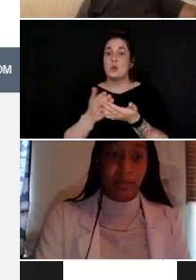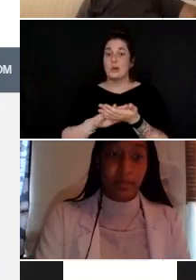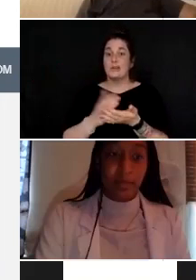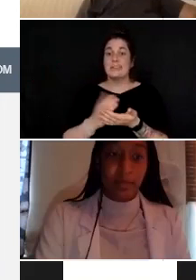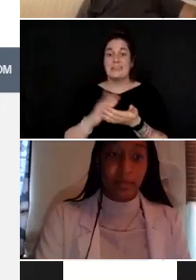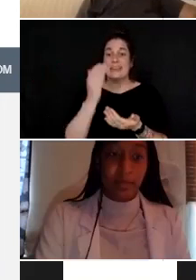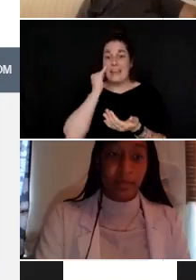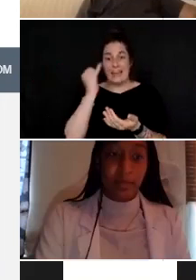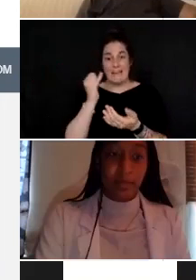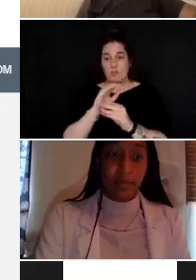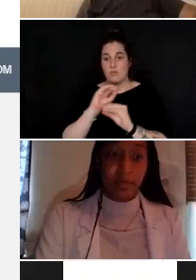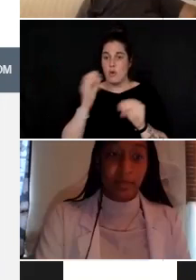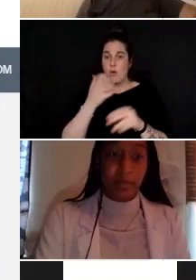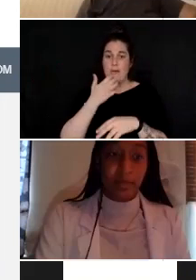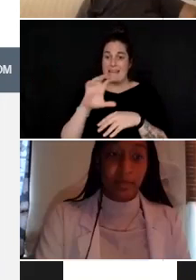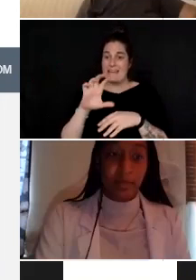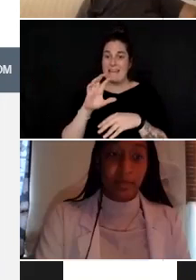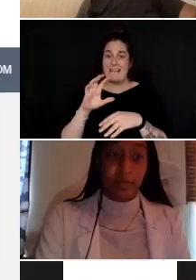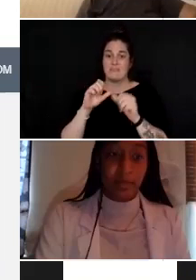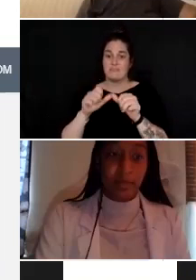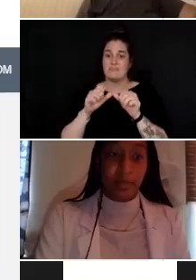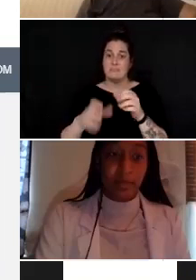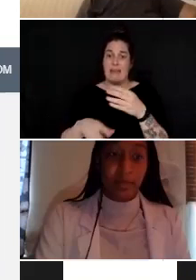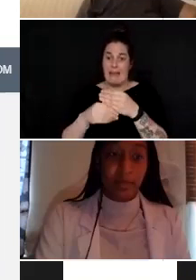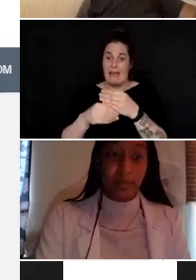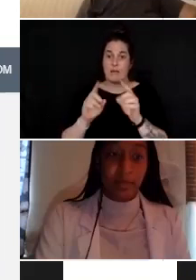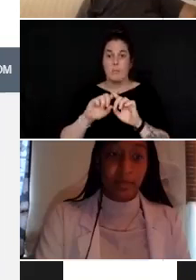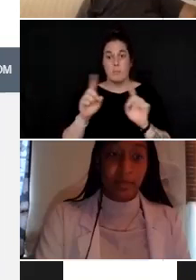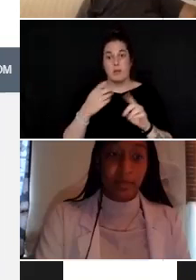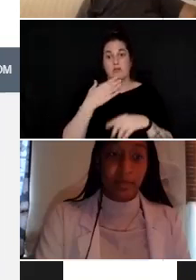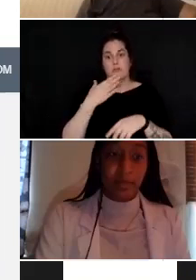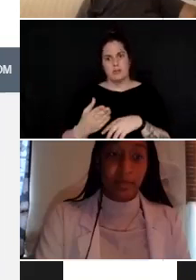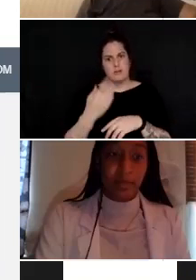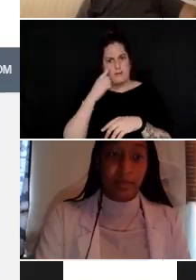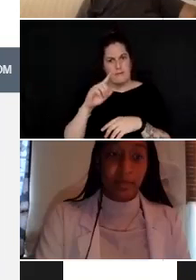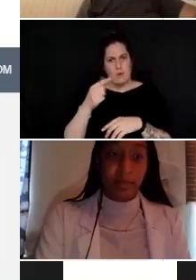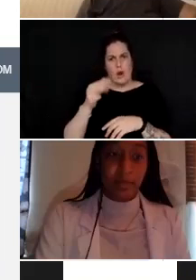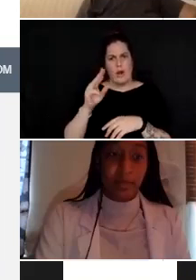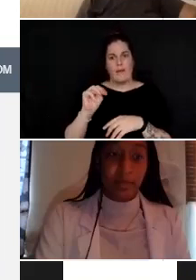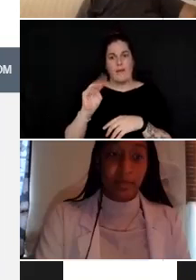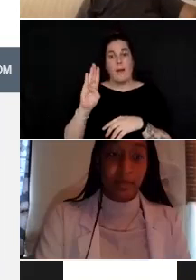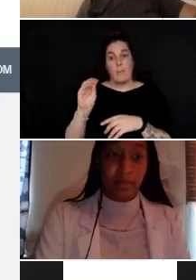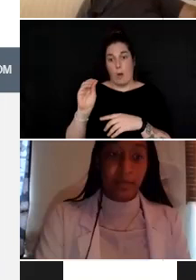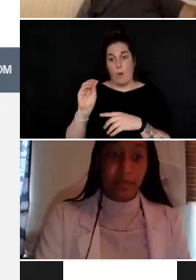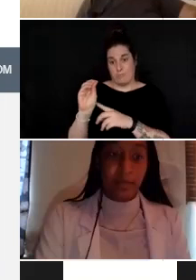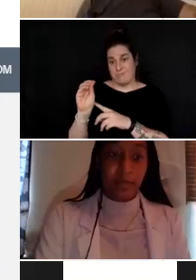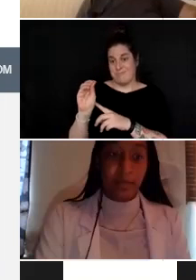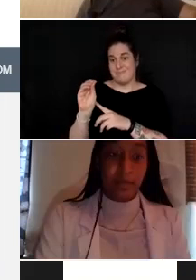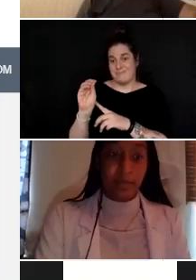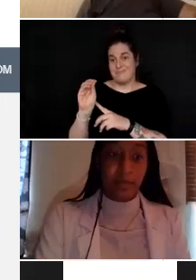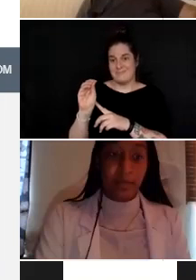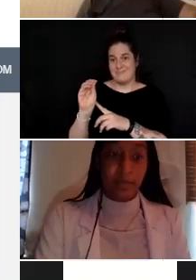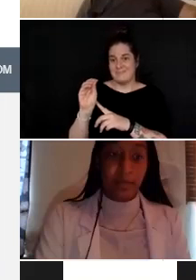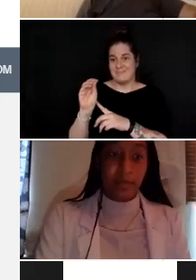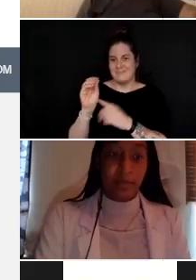off. But that Magnalite pot would be great to cook gumbo in. Why? Because once you get